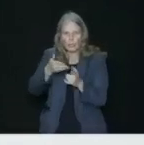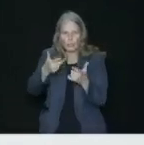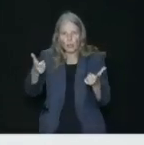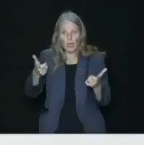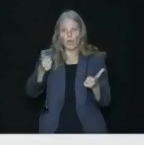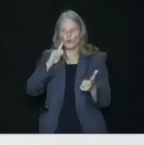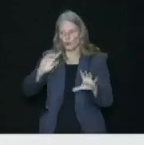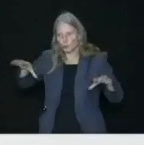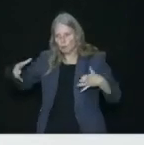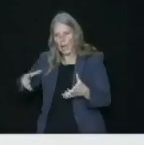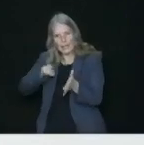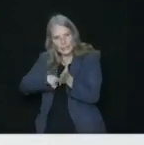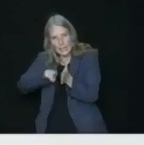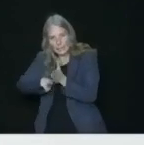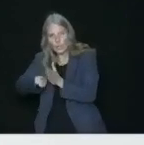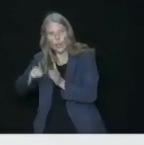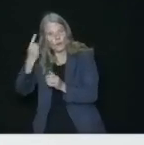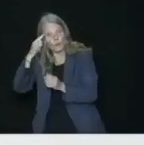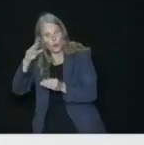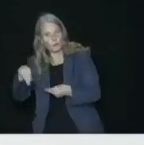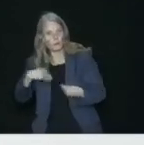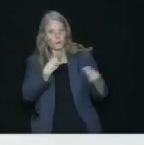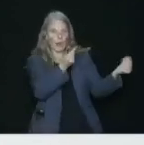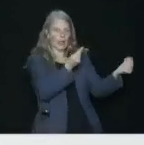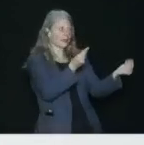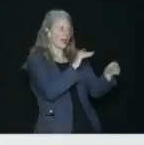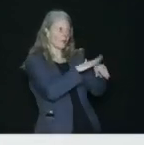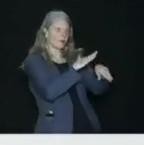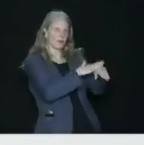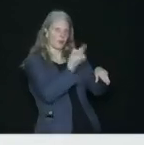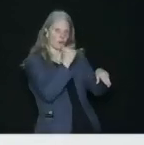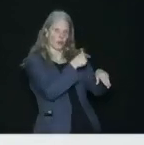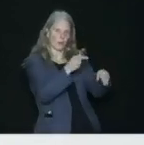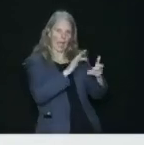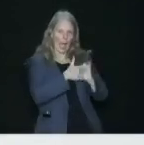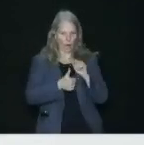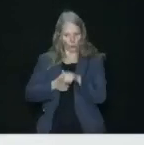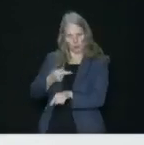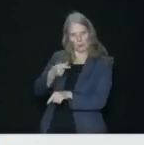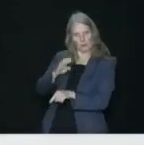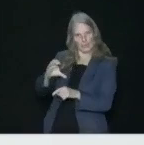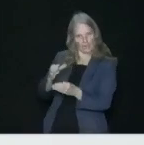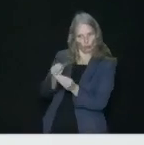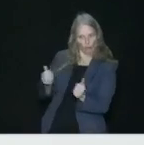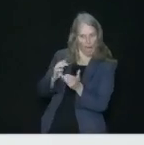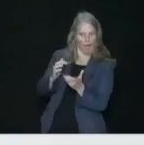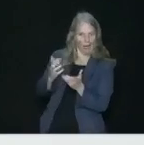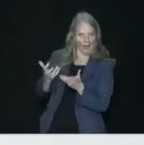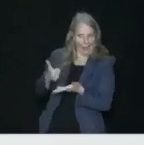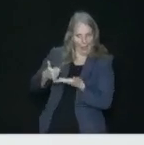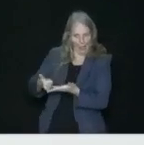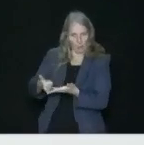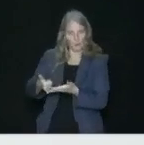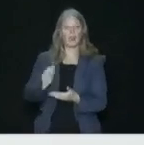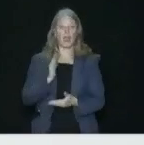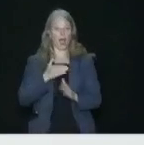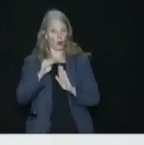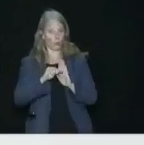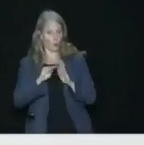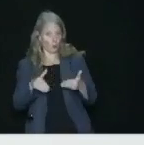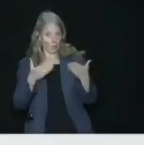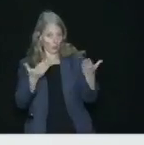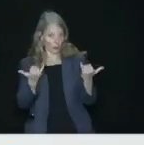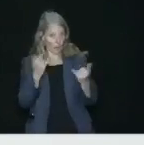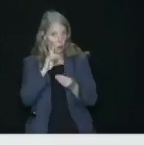with advice on ways to address PCC in Canada. In developing the recommendations, which we are releasing today,